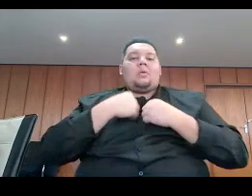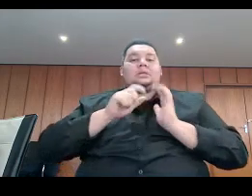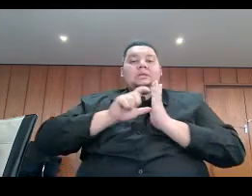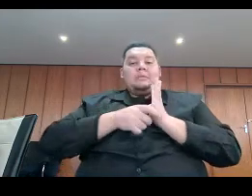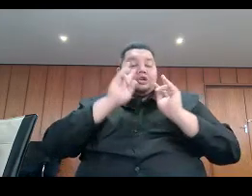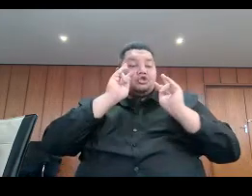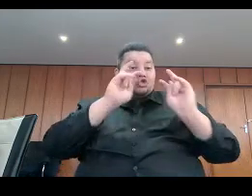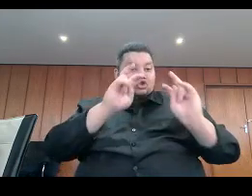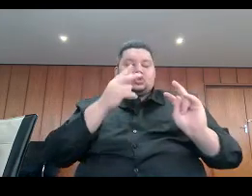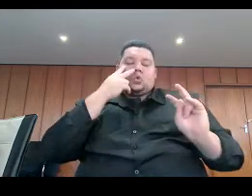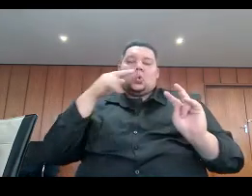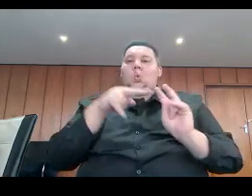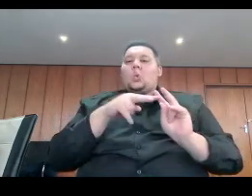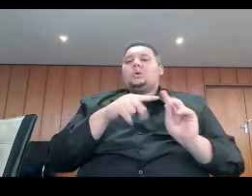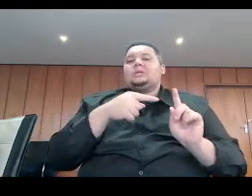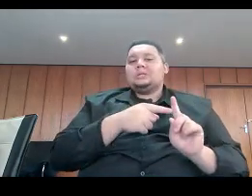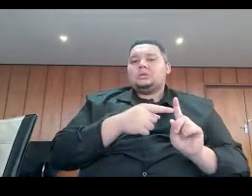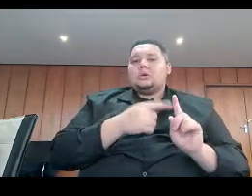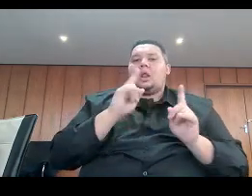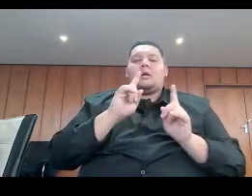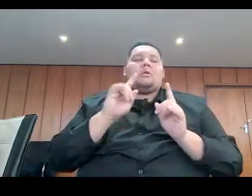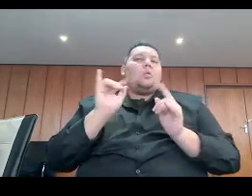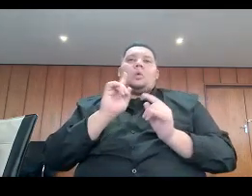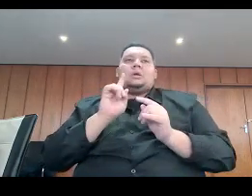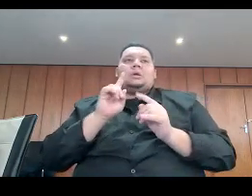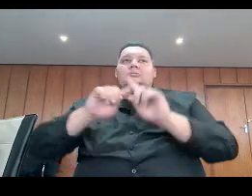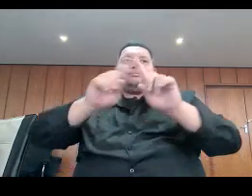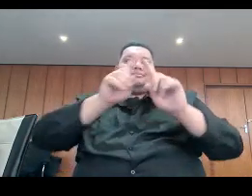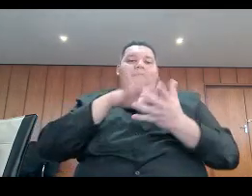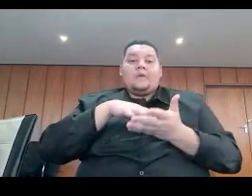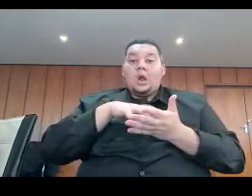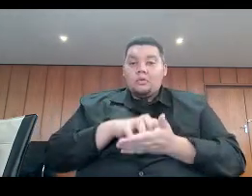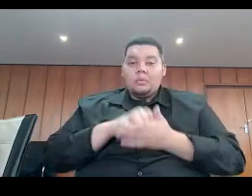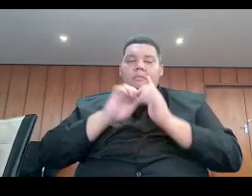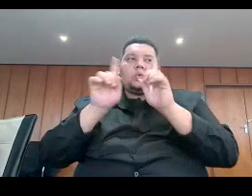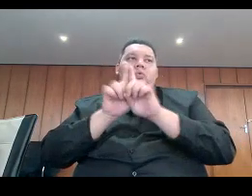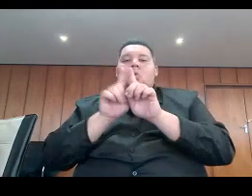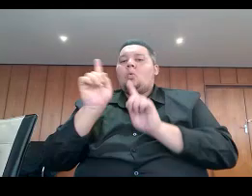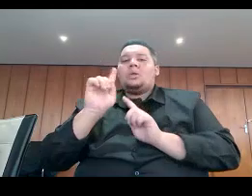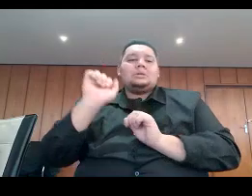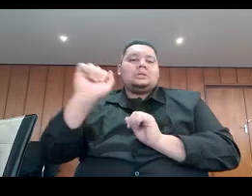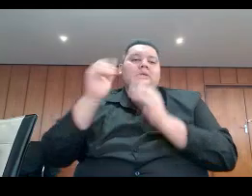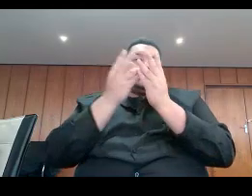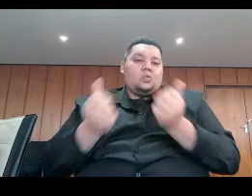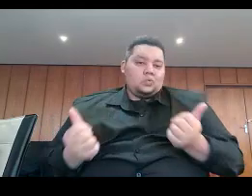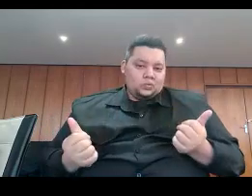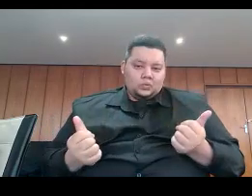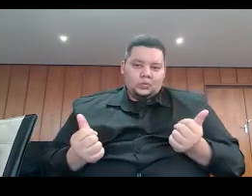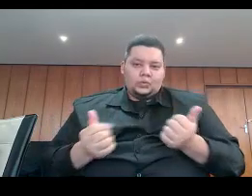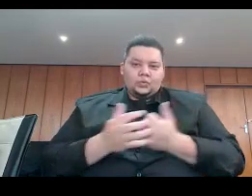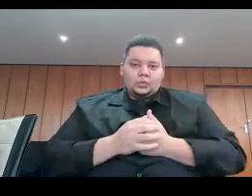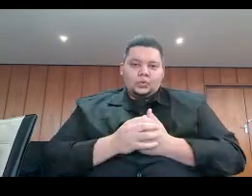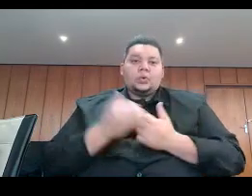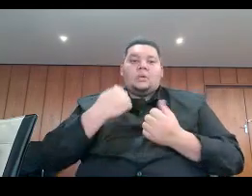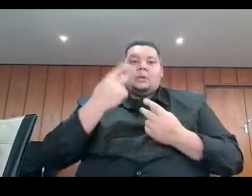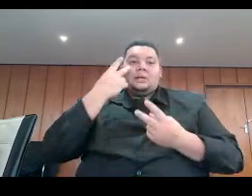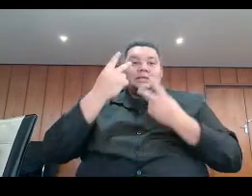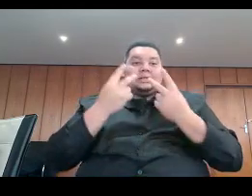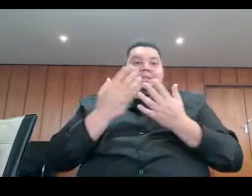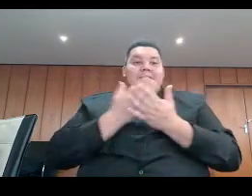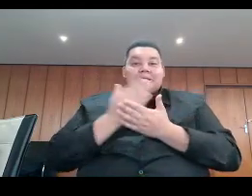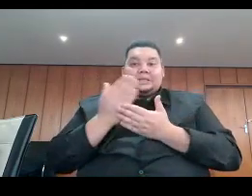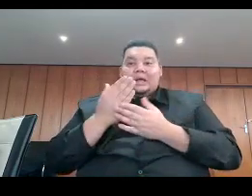looks at, like what are the specific vulnerabilities and what can be the solutions. And I can see that some are here from the burden